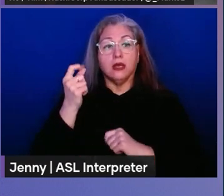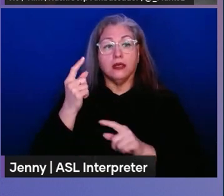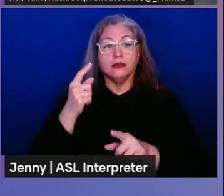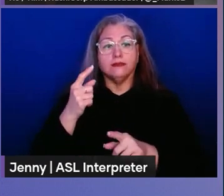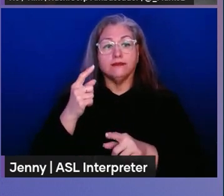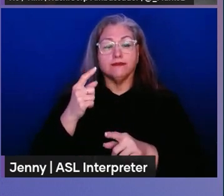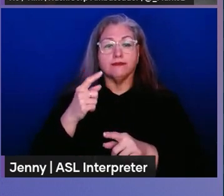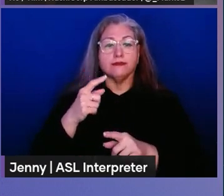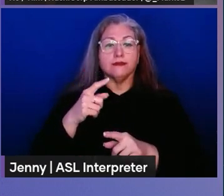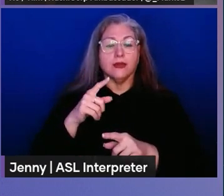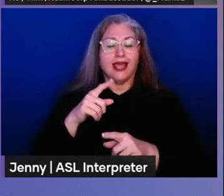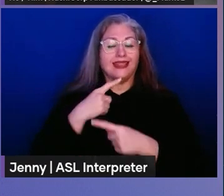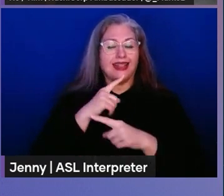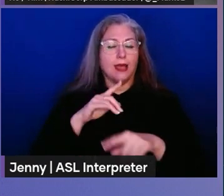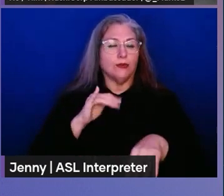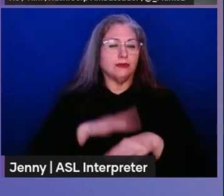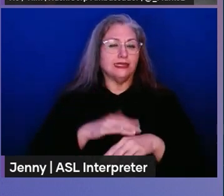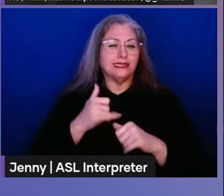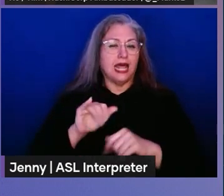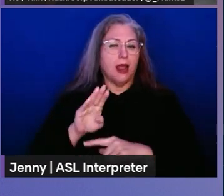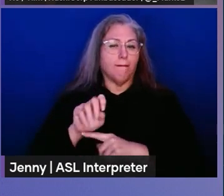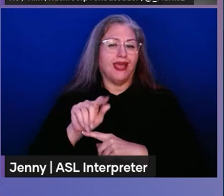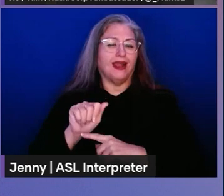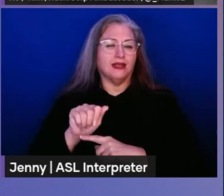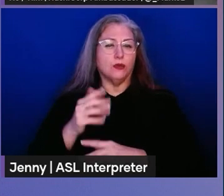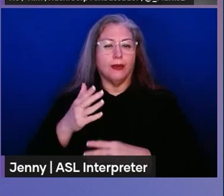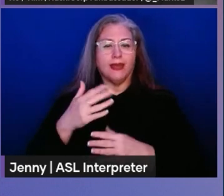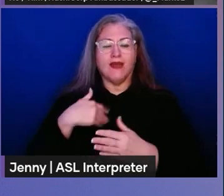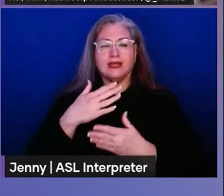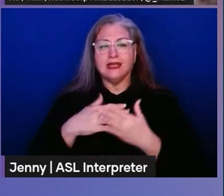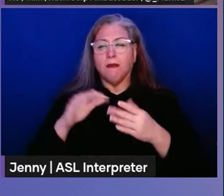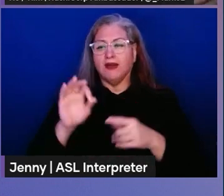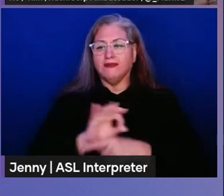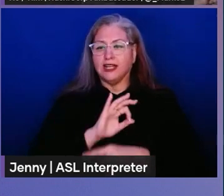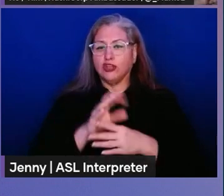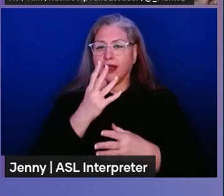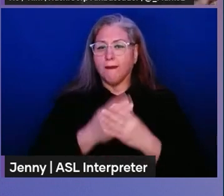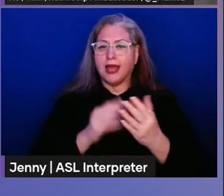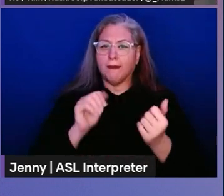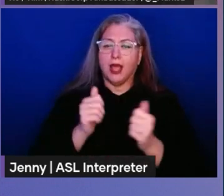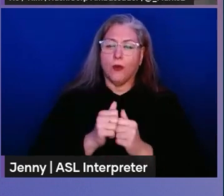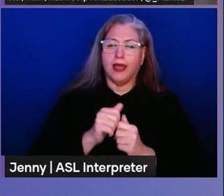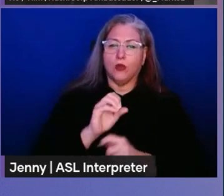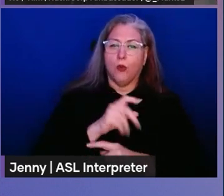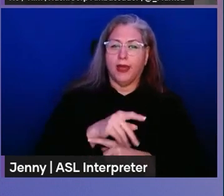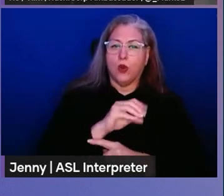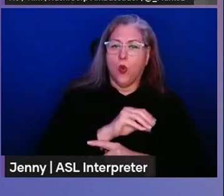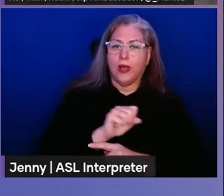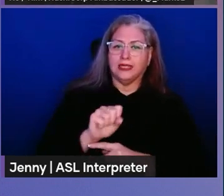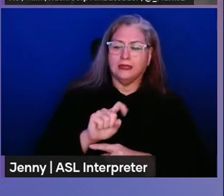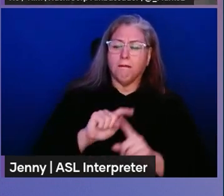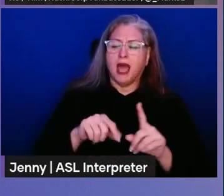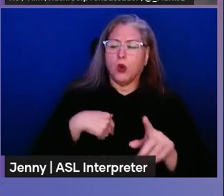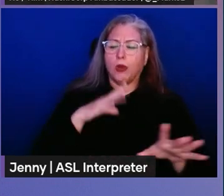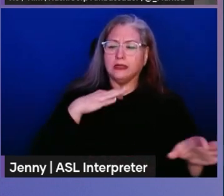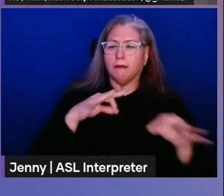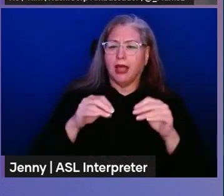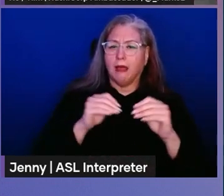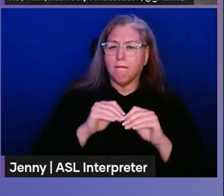Full disclaimer, it's still in beta, so there might be some functionality missing compared to Waypoint OSS, but we'll cover that later as we go